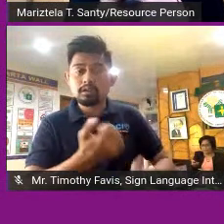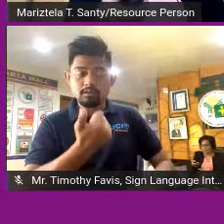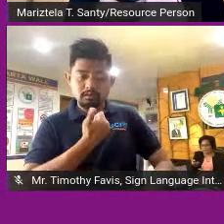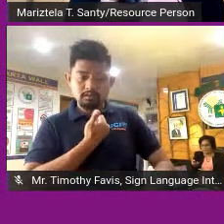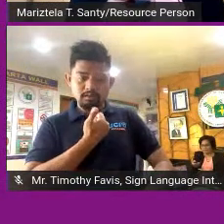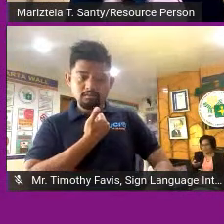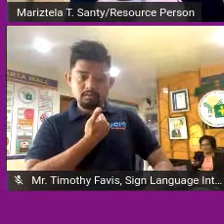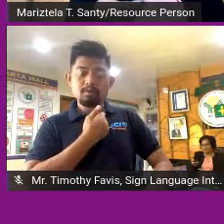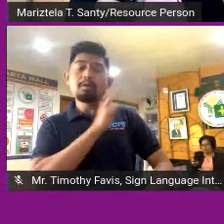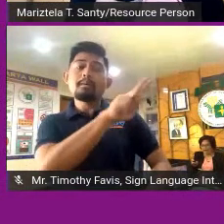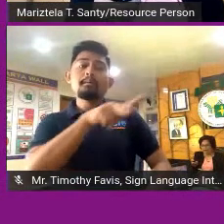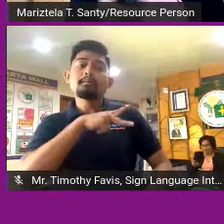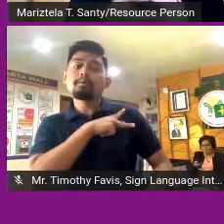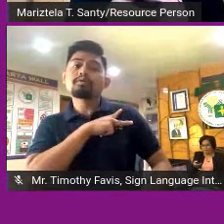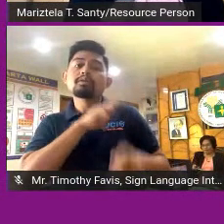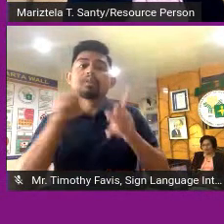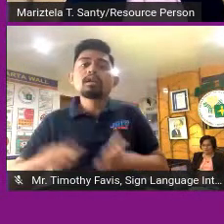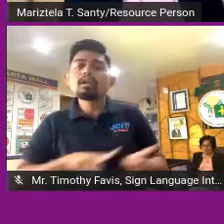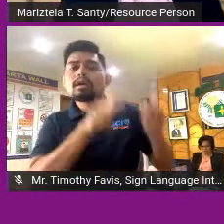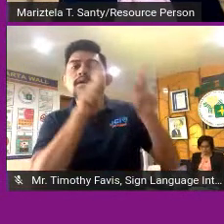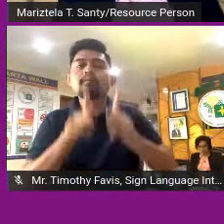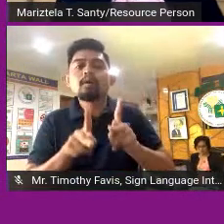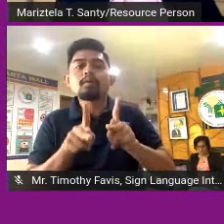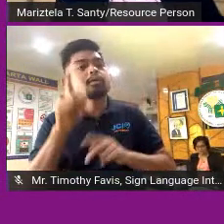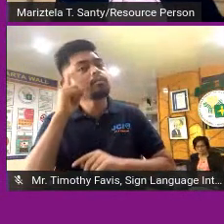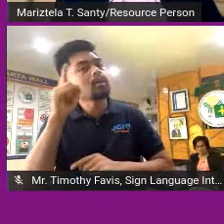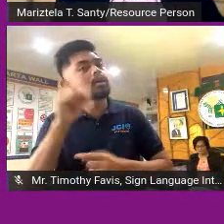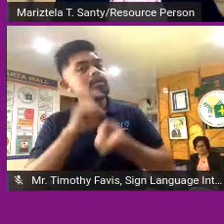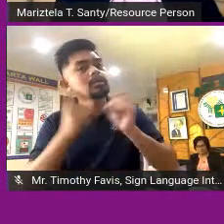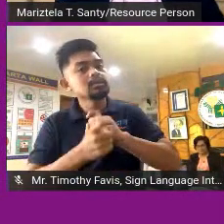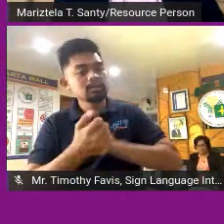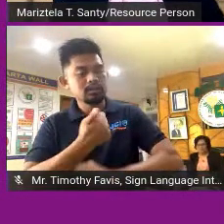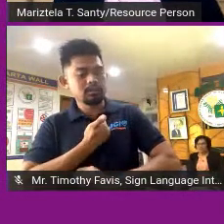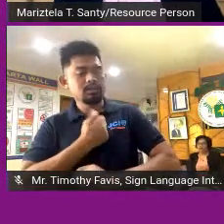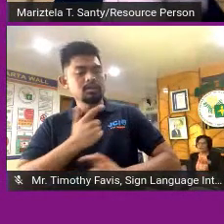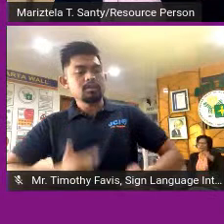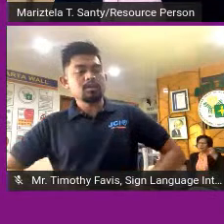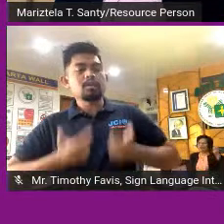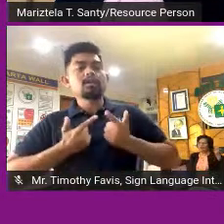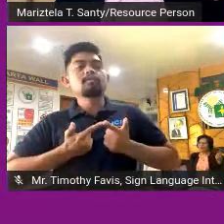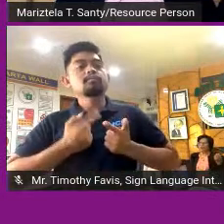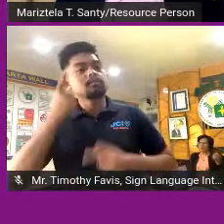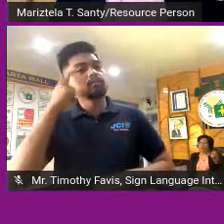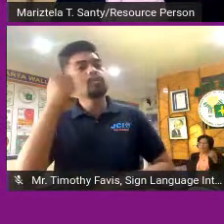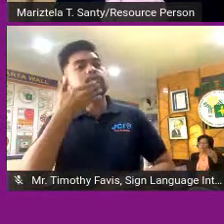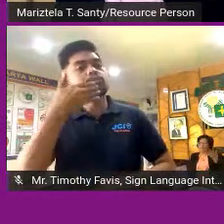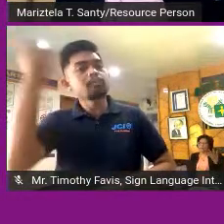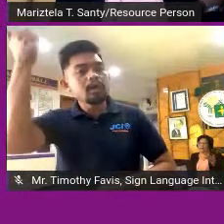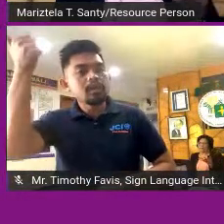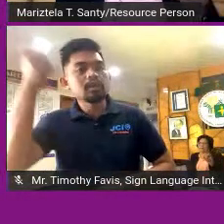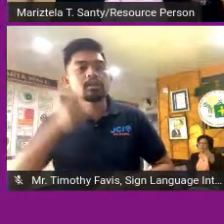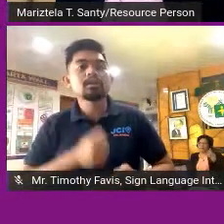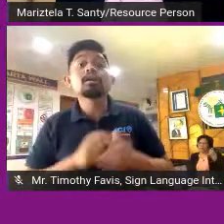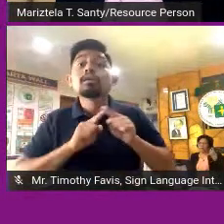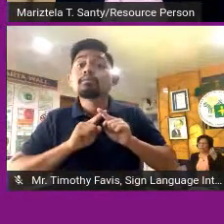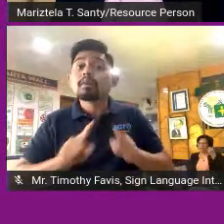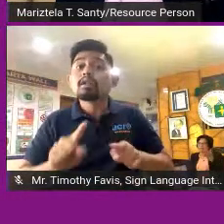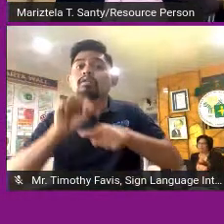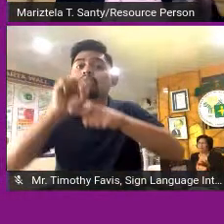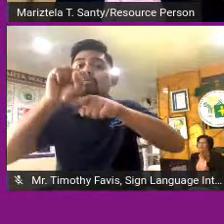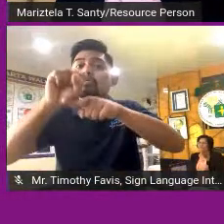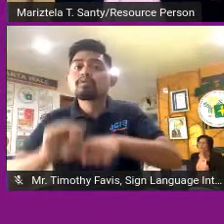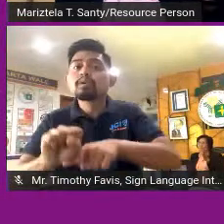the personal power to change everything in your life for the better. So yung situation po na ibinigay na sa atin ng